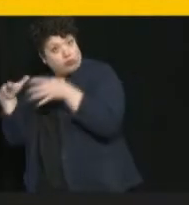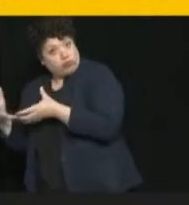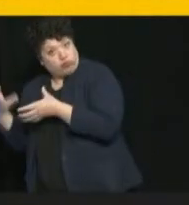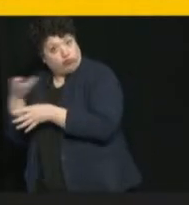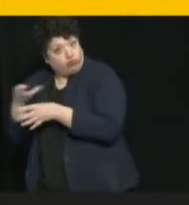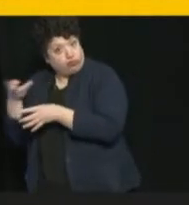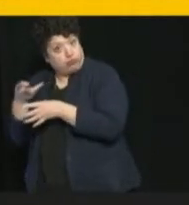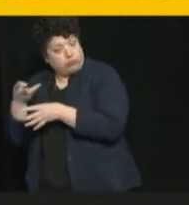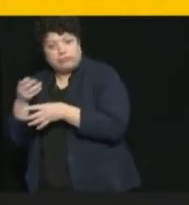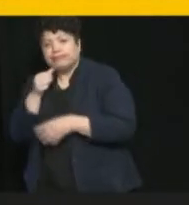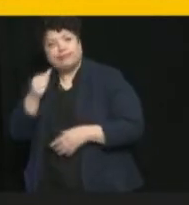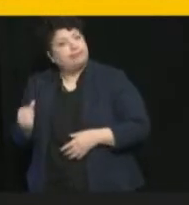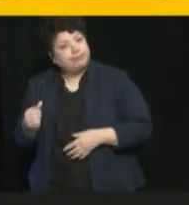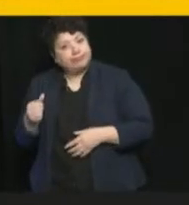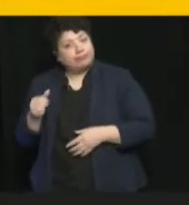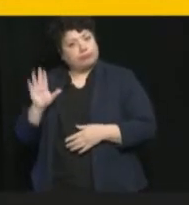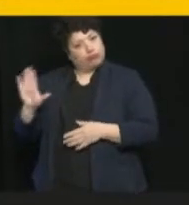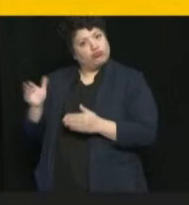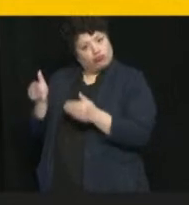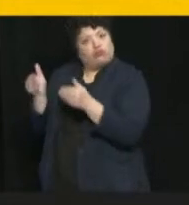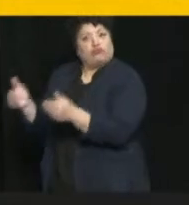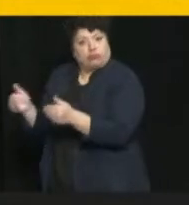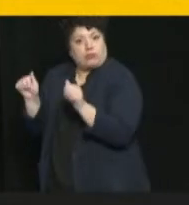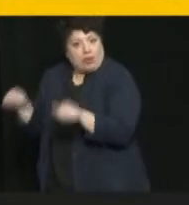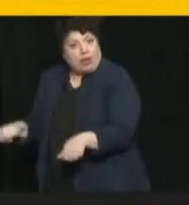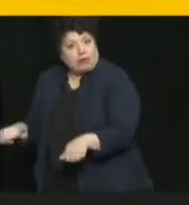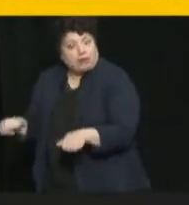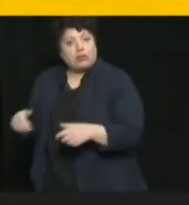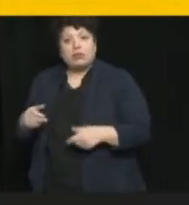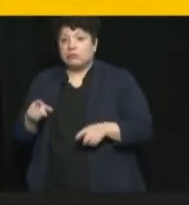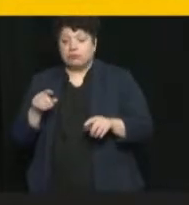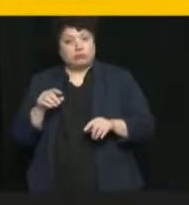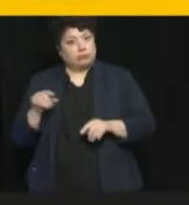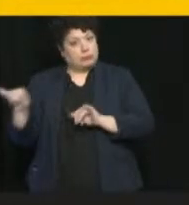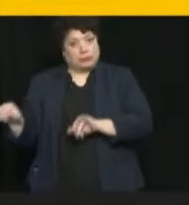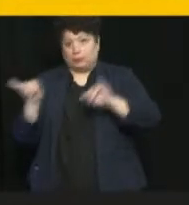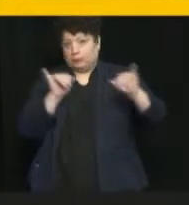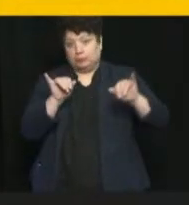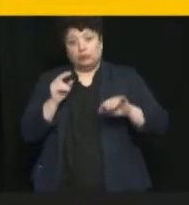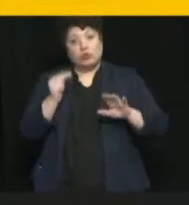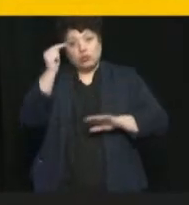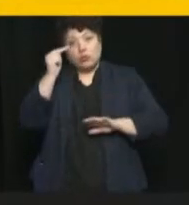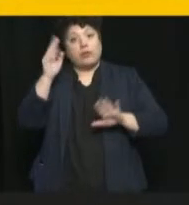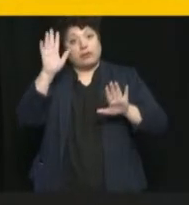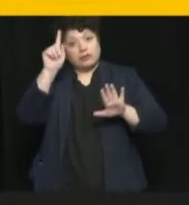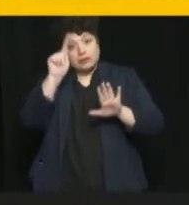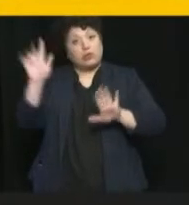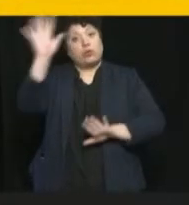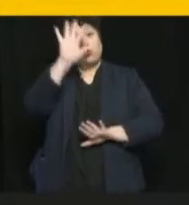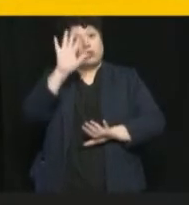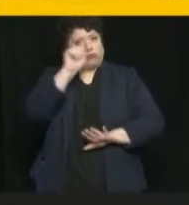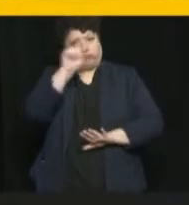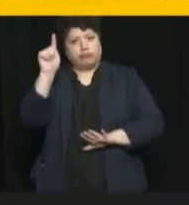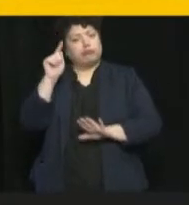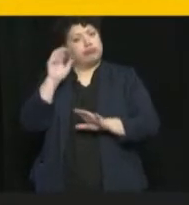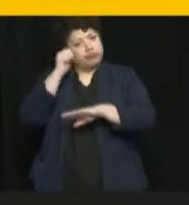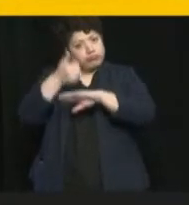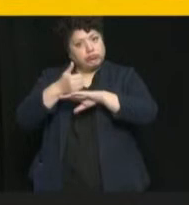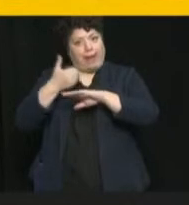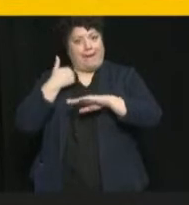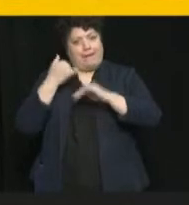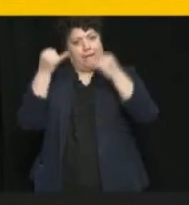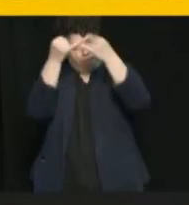bubble. It's the same thing for the territories, which have had their own bubble since the very beginning. I think